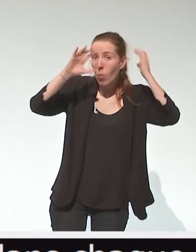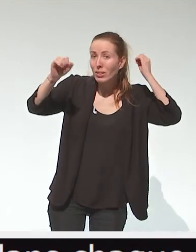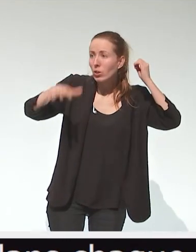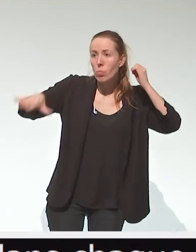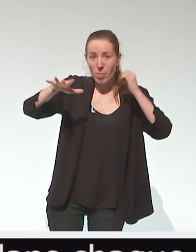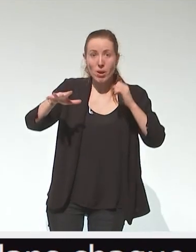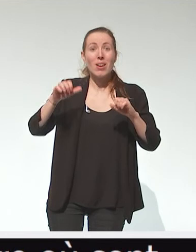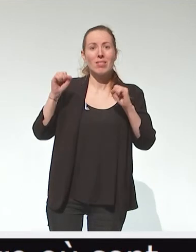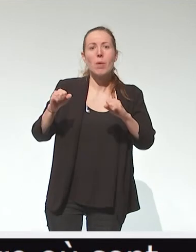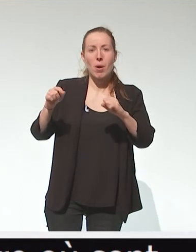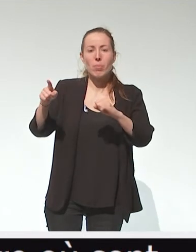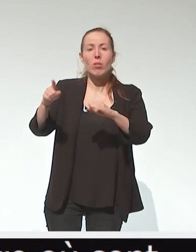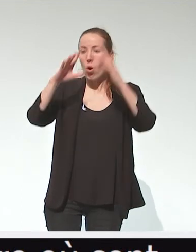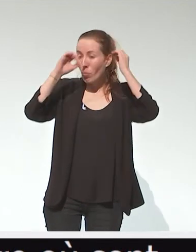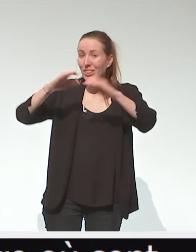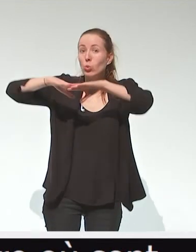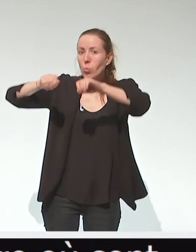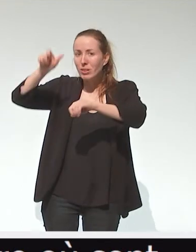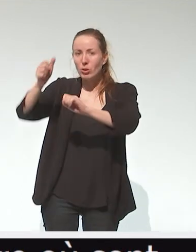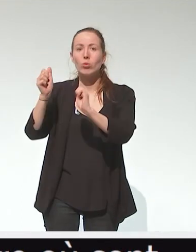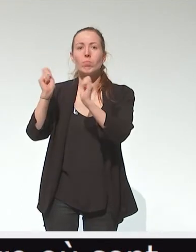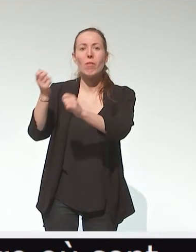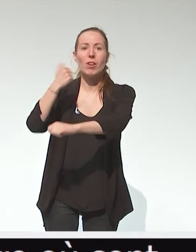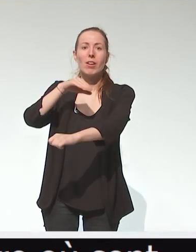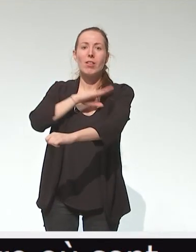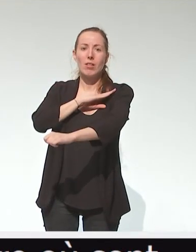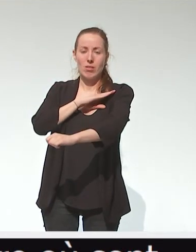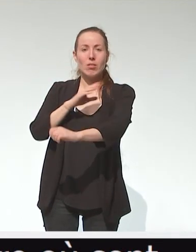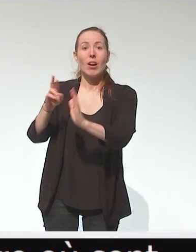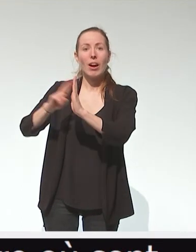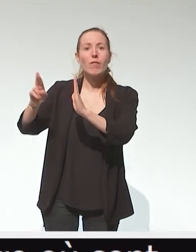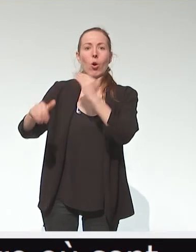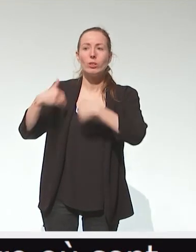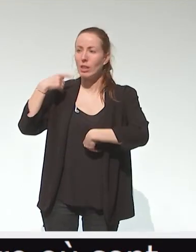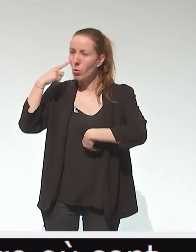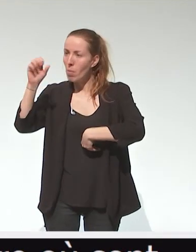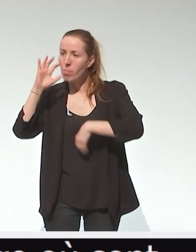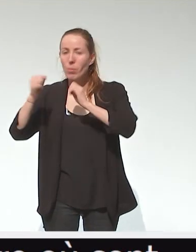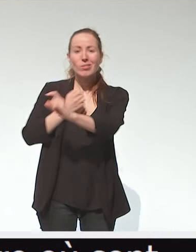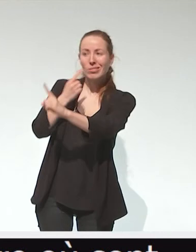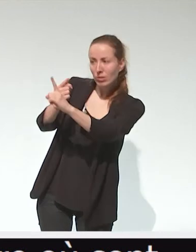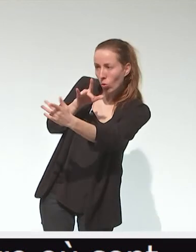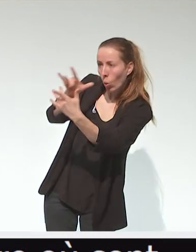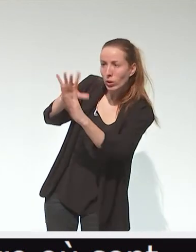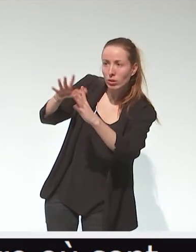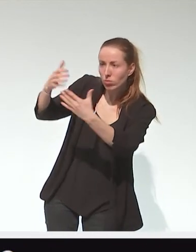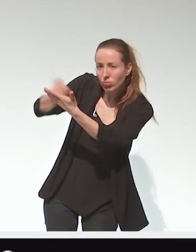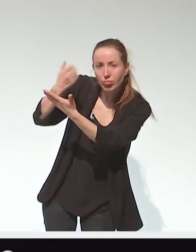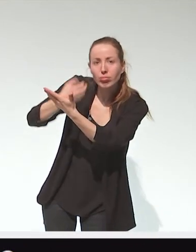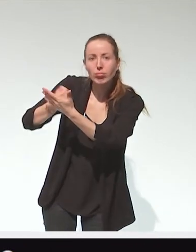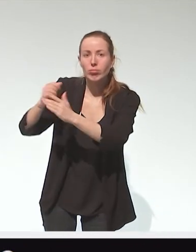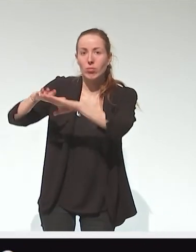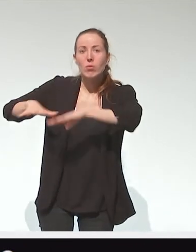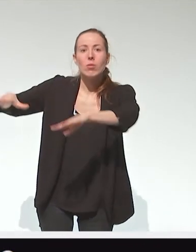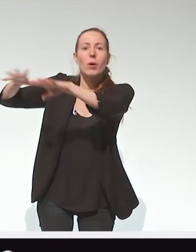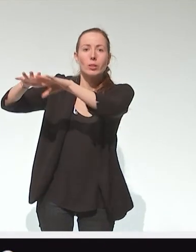rehabilitation services are available. Every embassy knows that information. So a disability officer should be identified or appointed at each embassy so